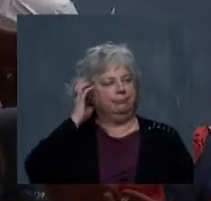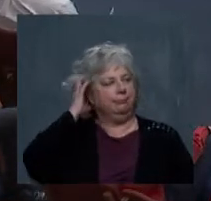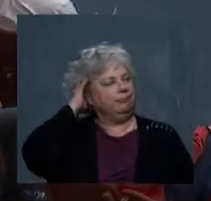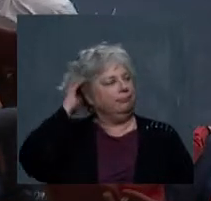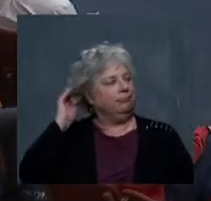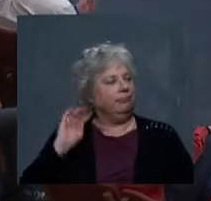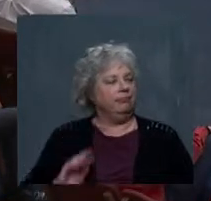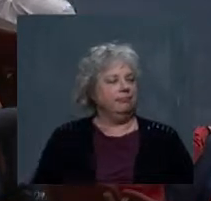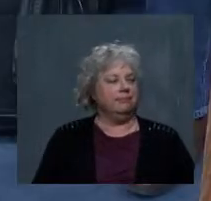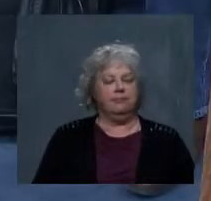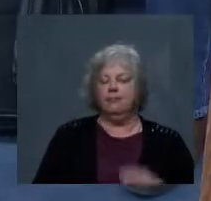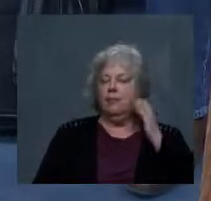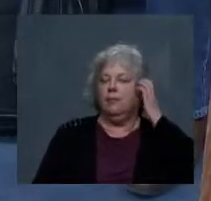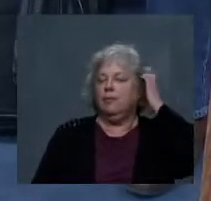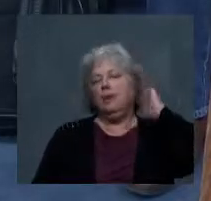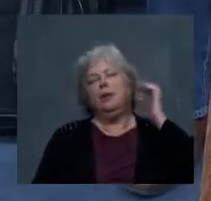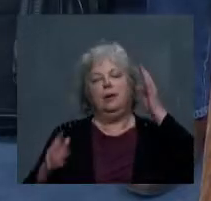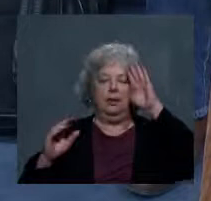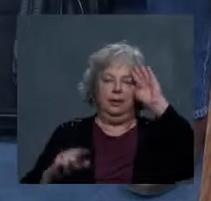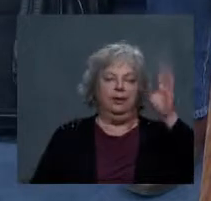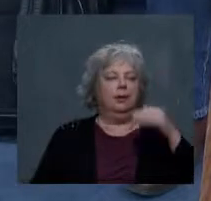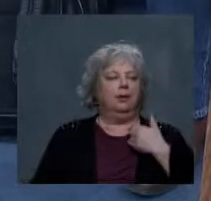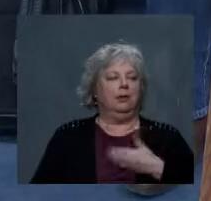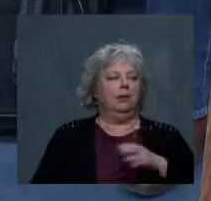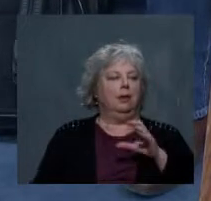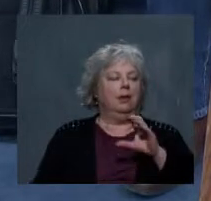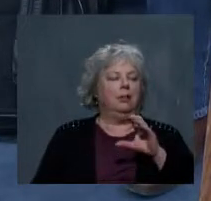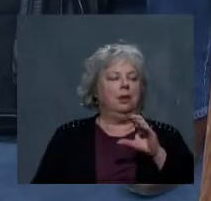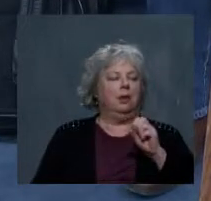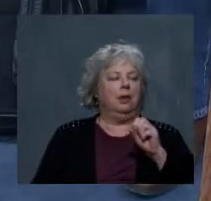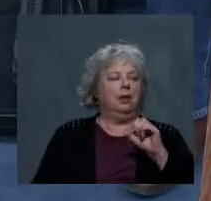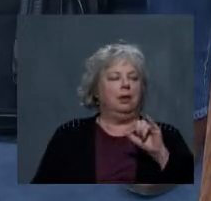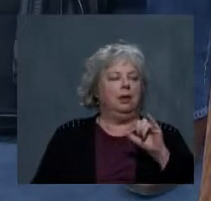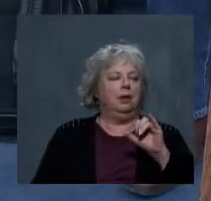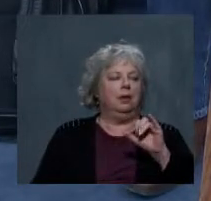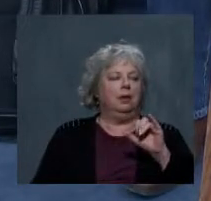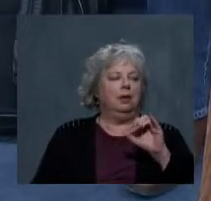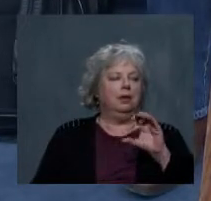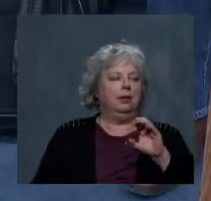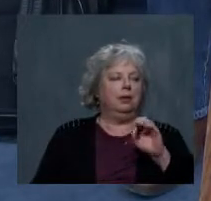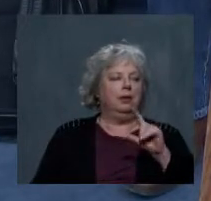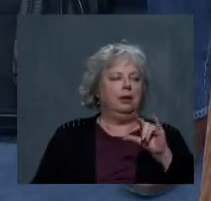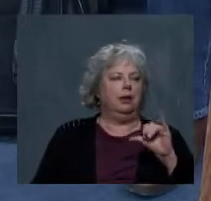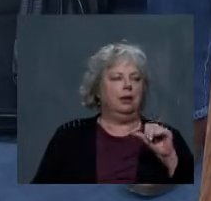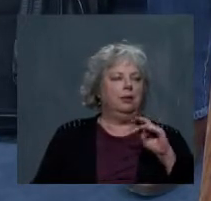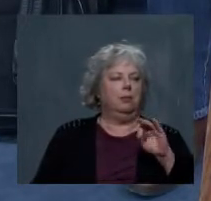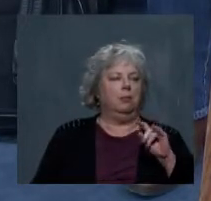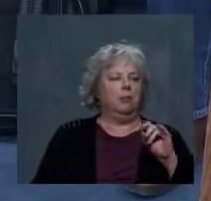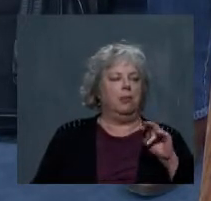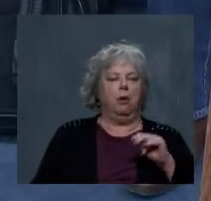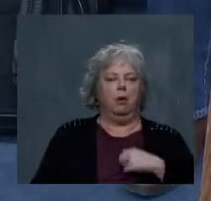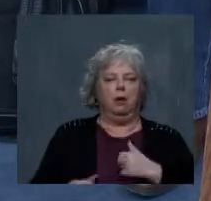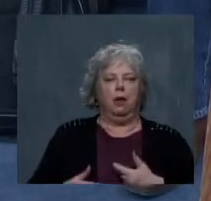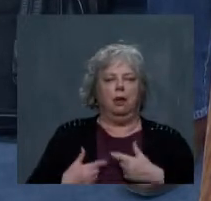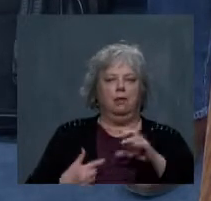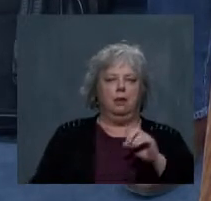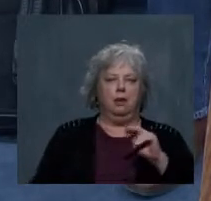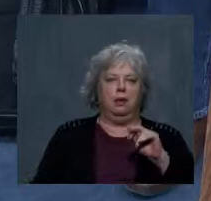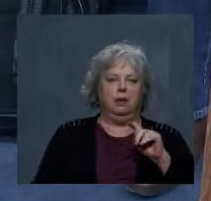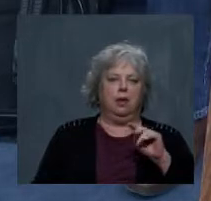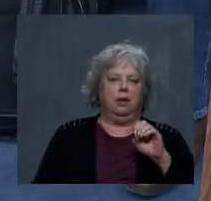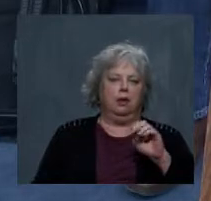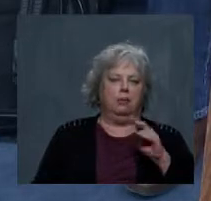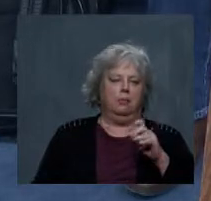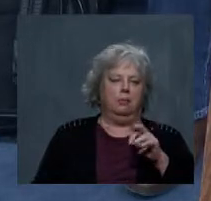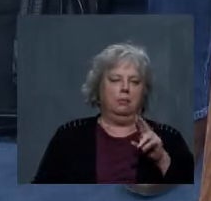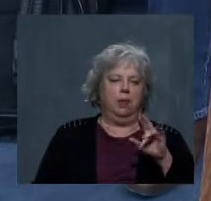Good evening, Commissioners. I'm Celia Martin. I live on Canterbury Court in Westchester, which is directly off of Taylor